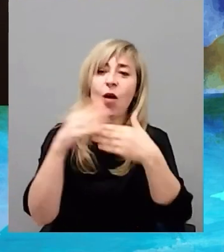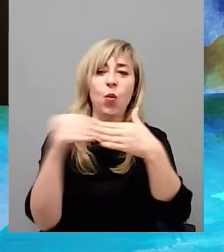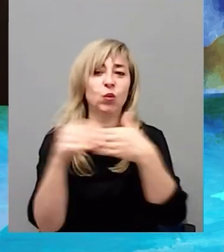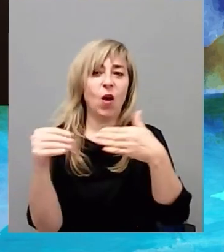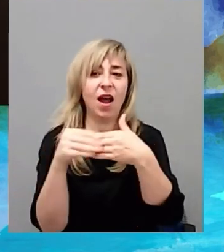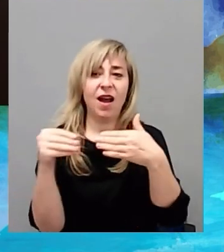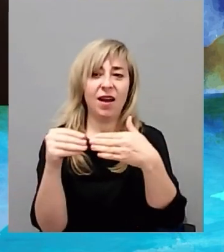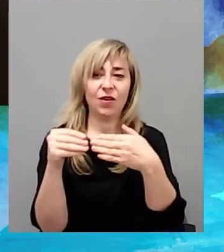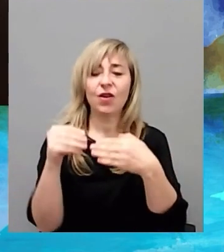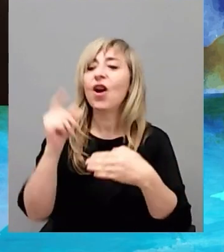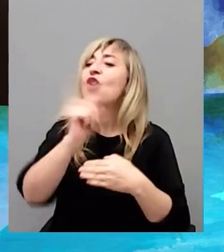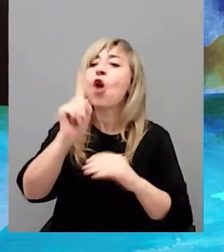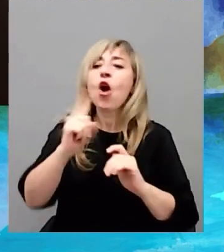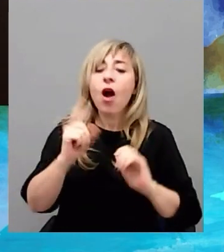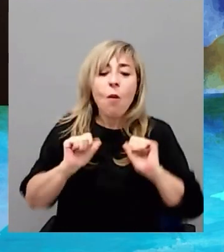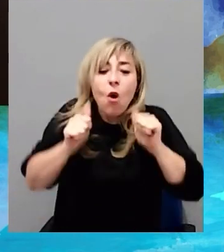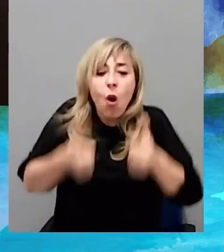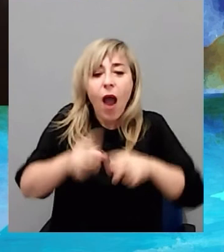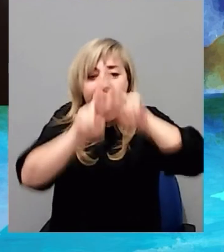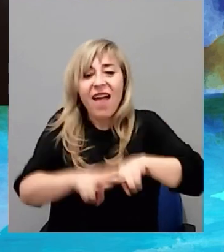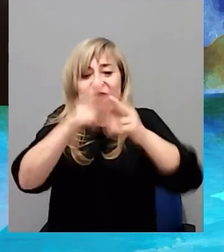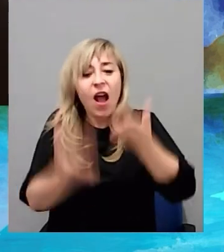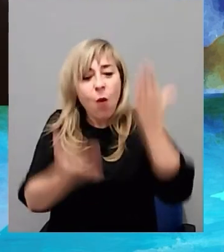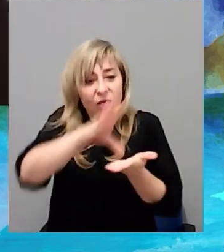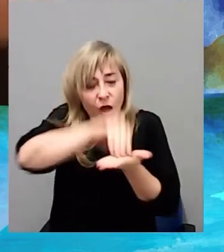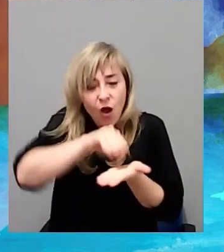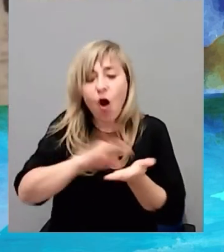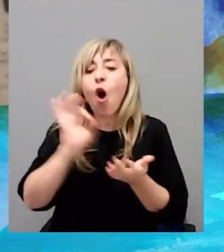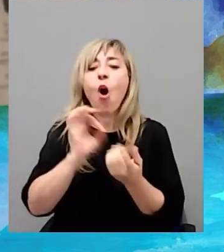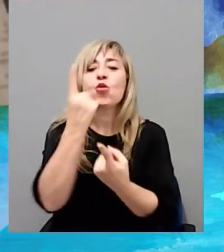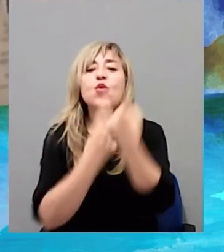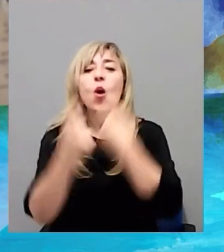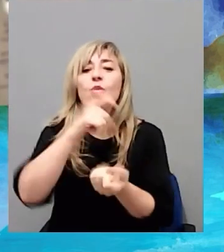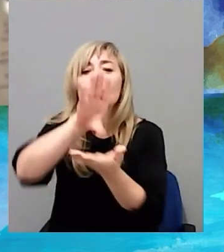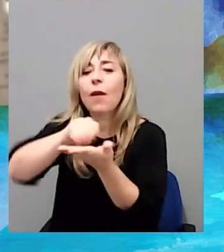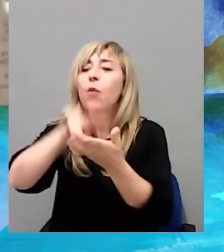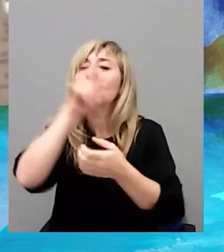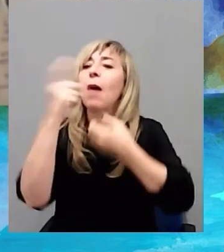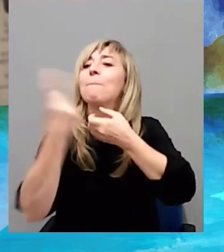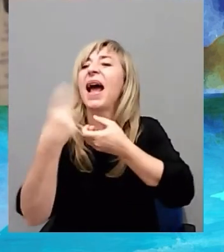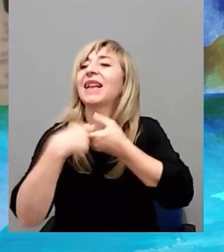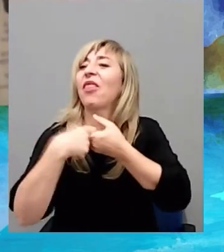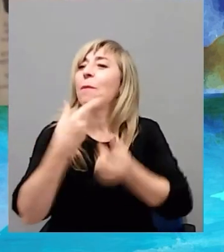the end to evaluate, or not just at the beginning for consultation,